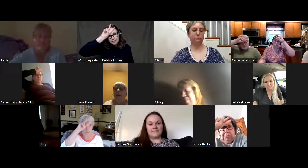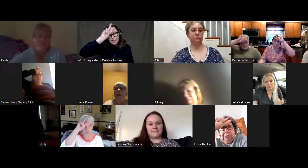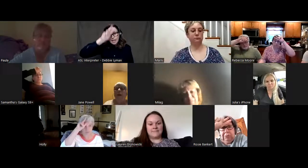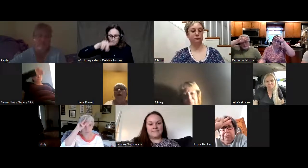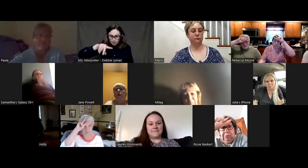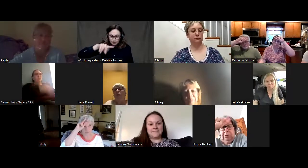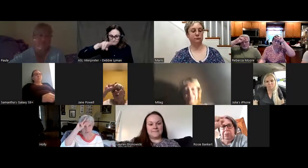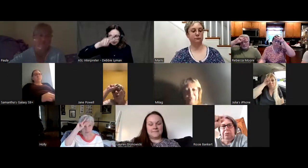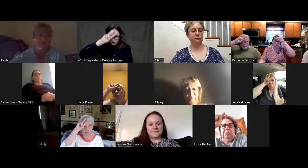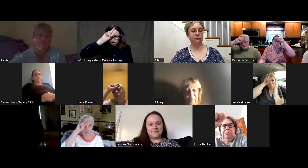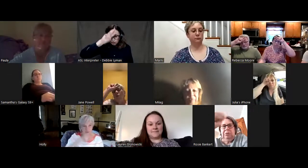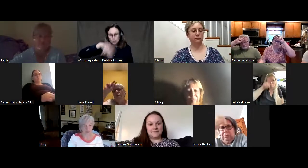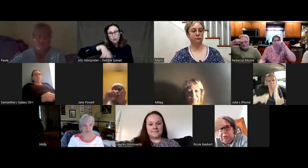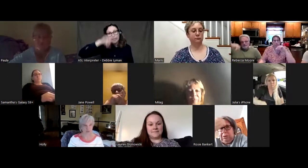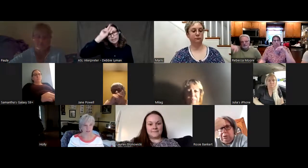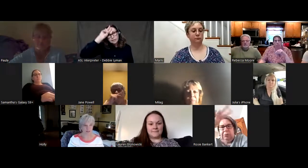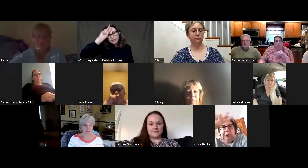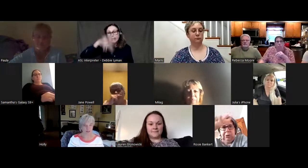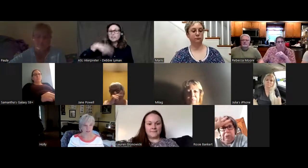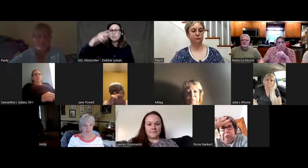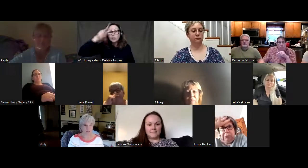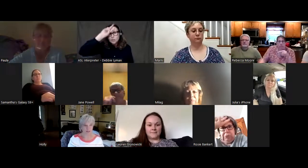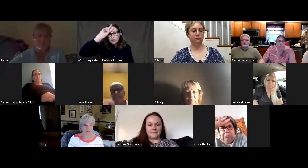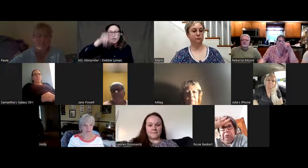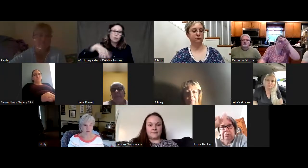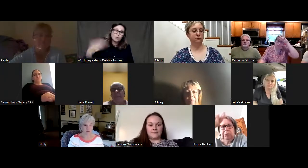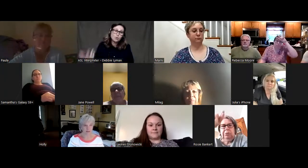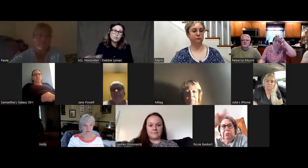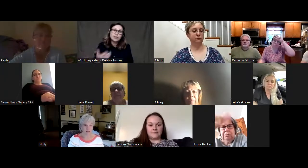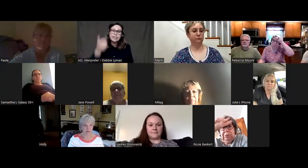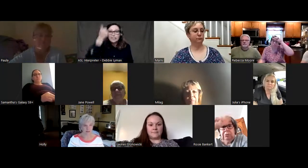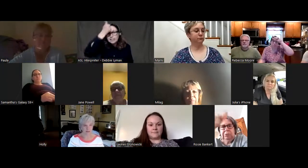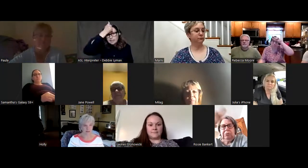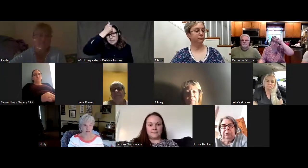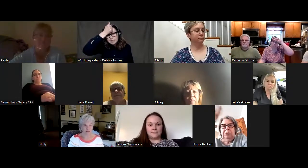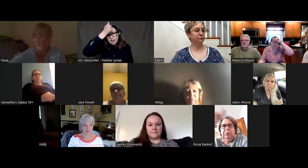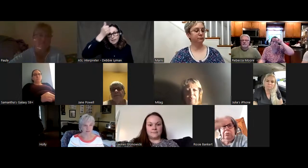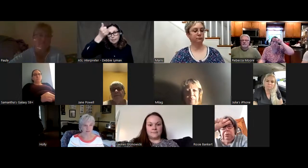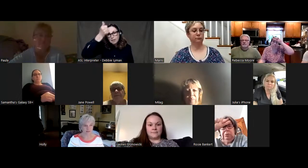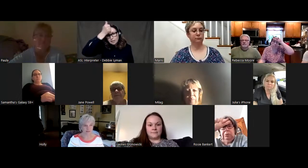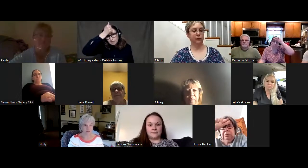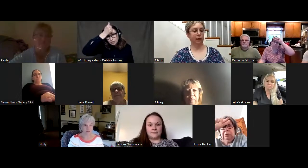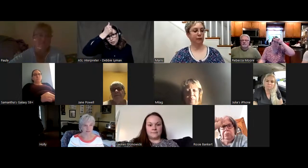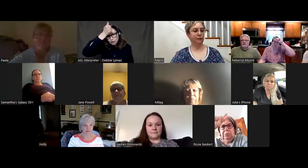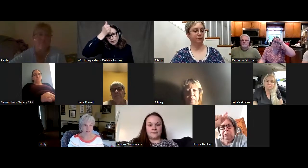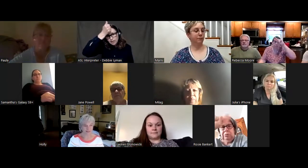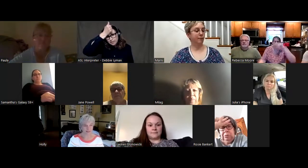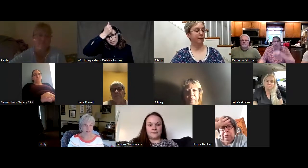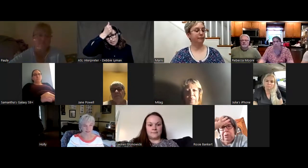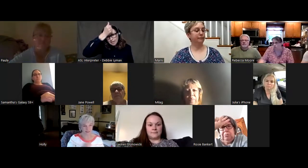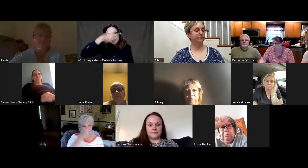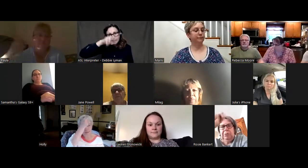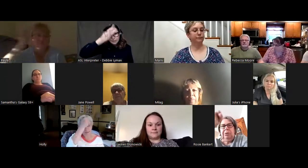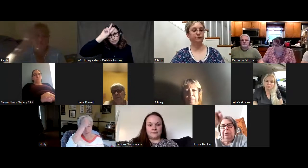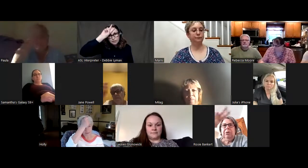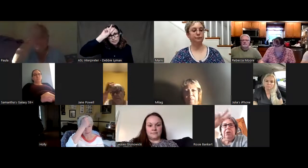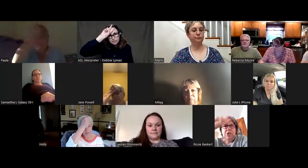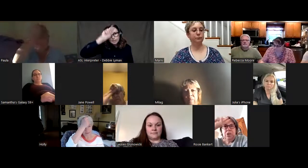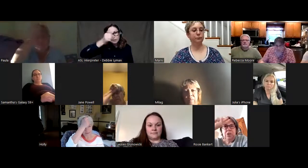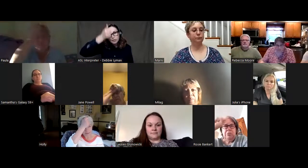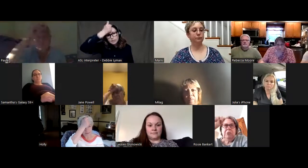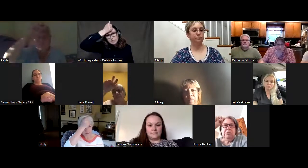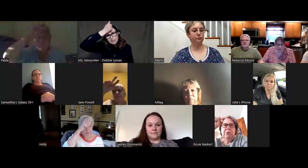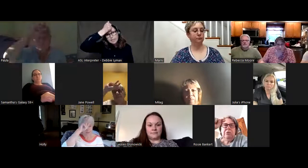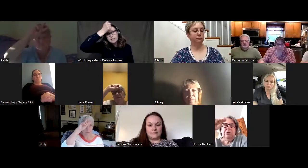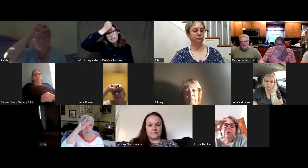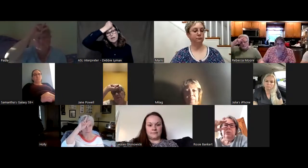Like this. But this is also ignorant, and it's also dumb. So really it's the same. So you've got this sign and you've got this